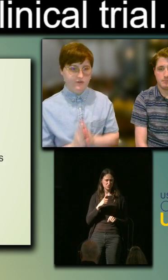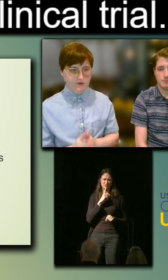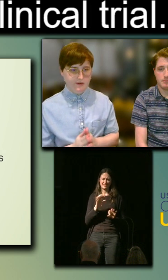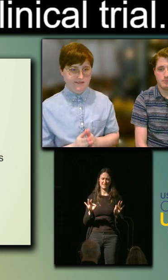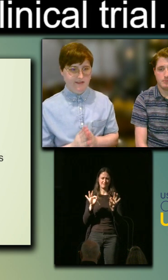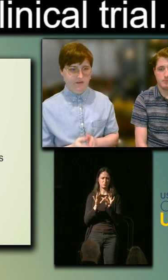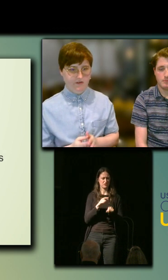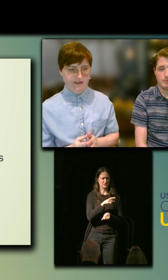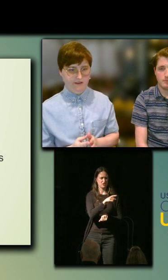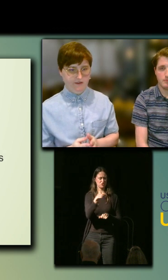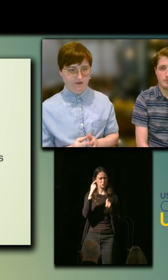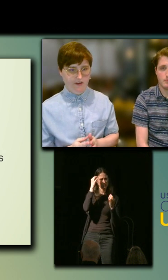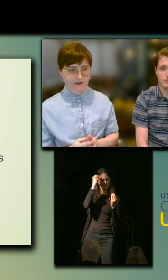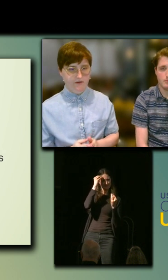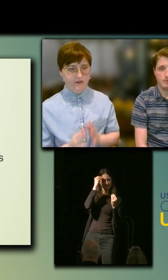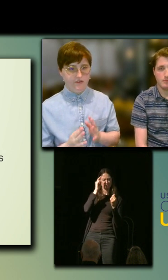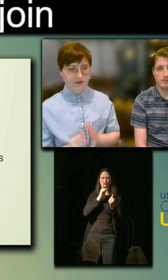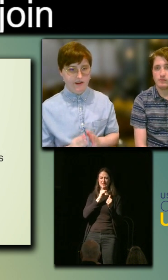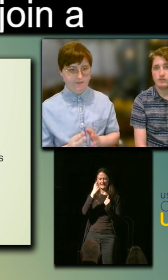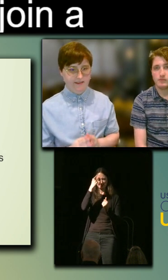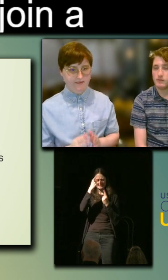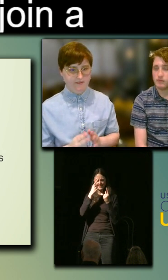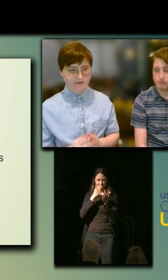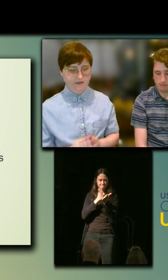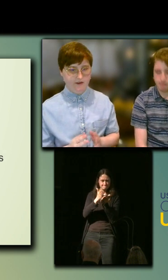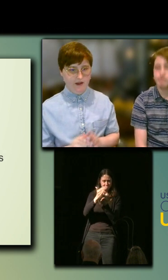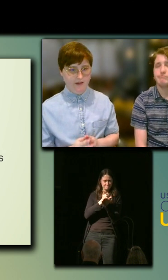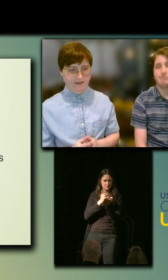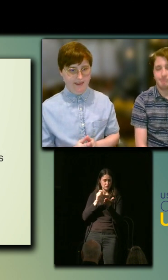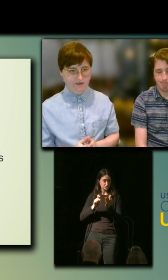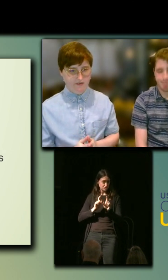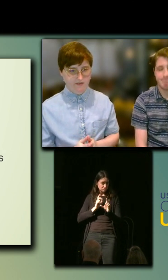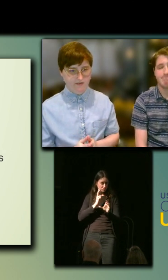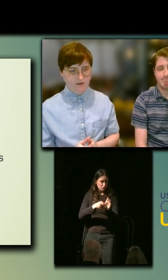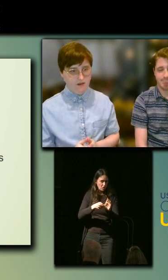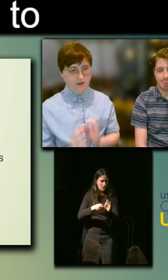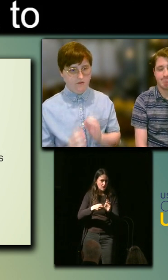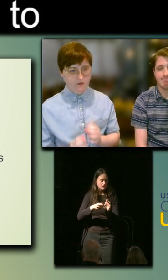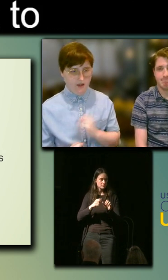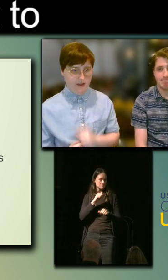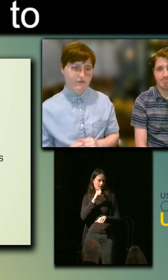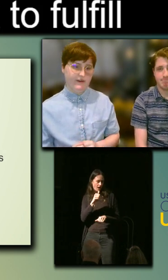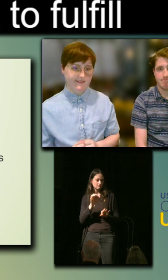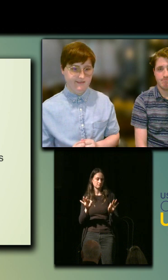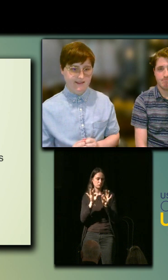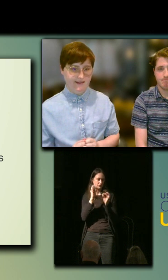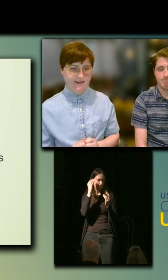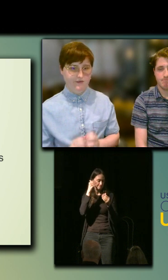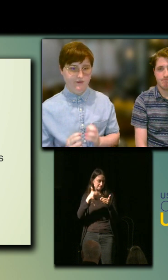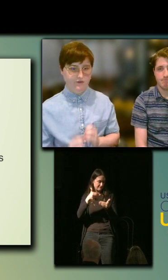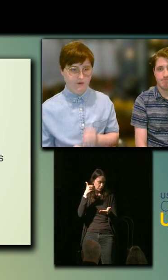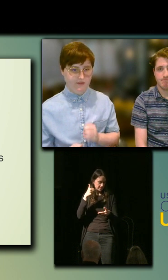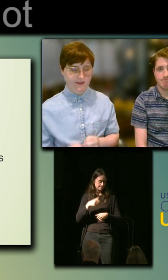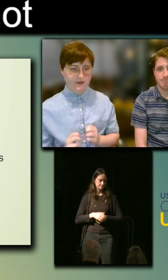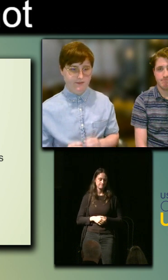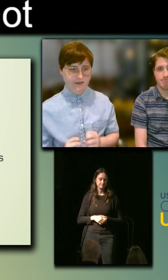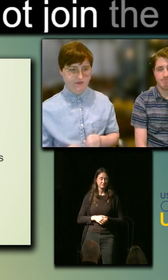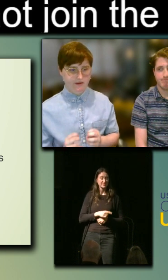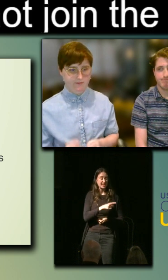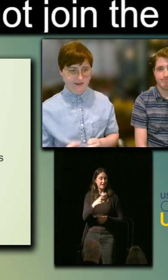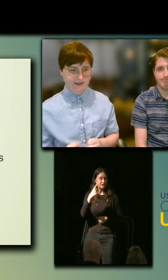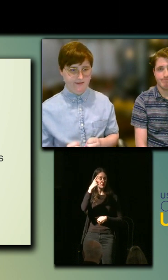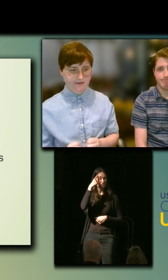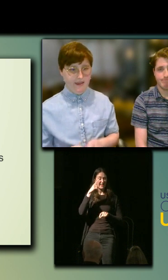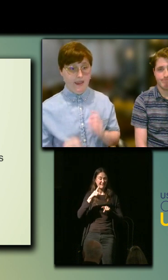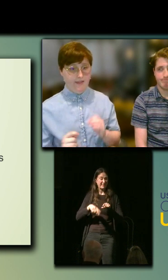If you do decide to join a clinical trial, try your best to fulfill your obligations. Do not join a study if you don't think you'll be able